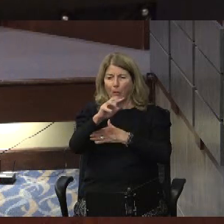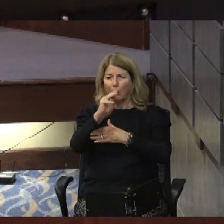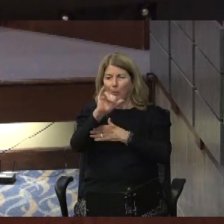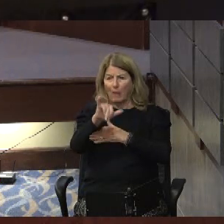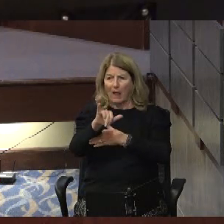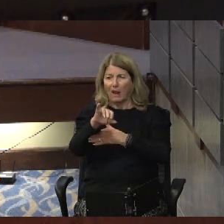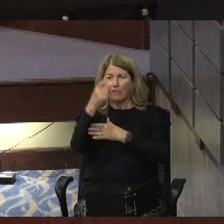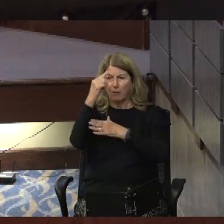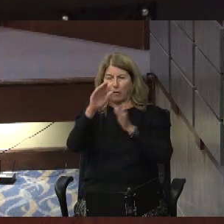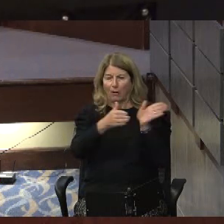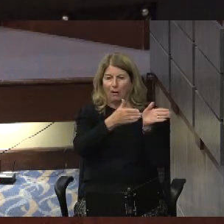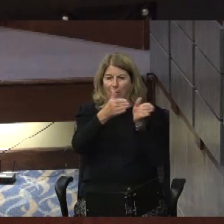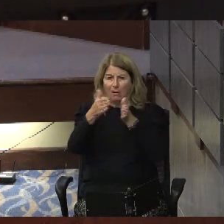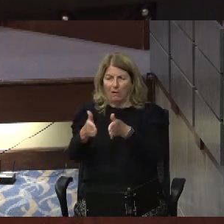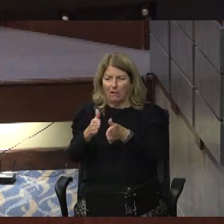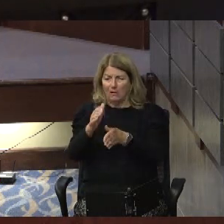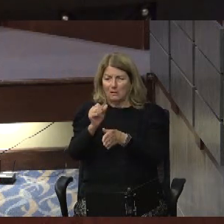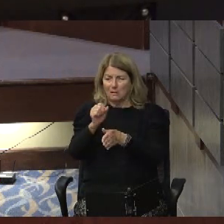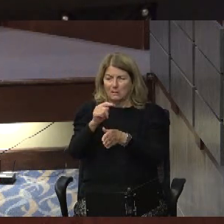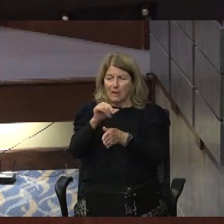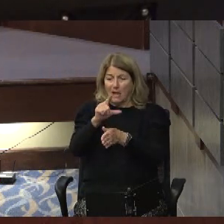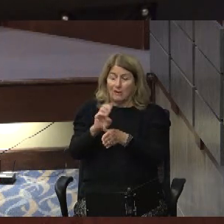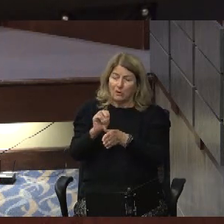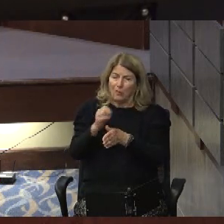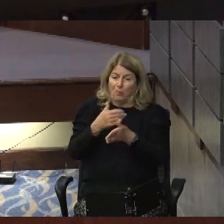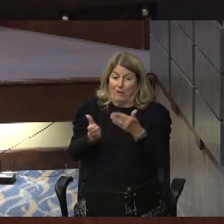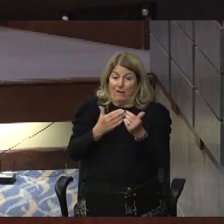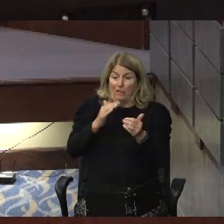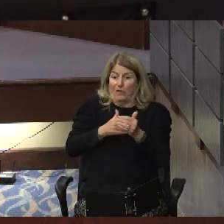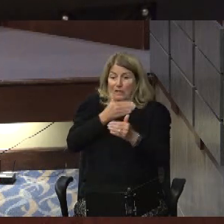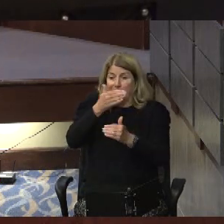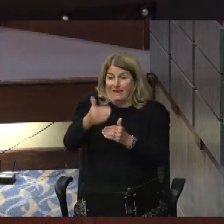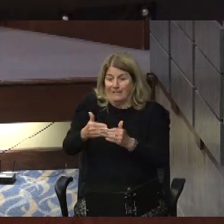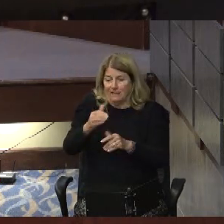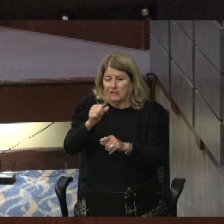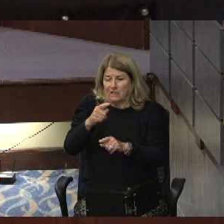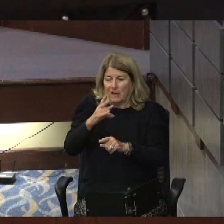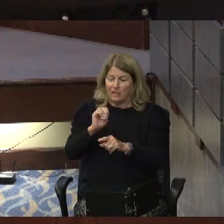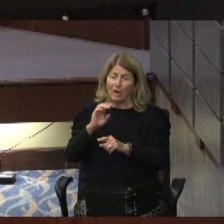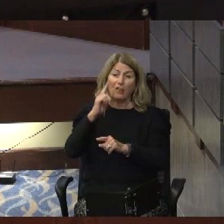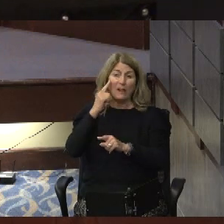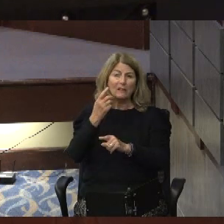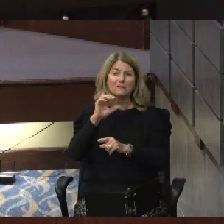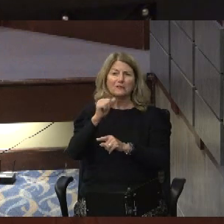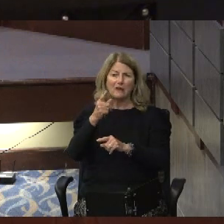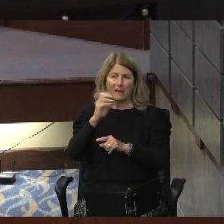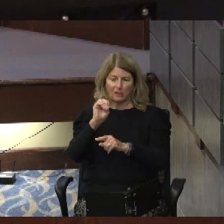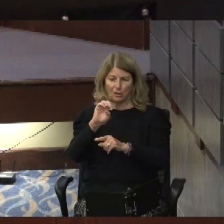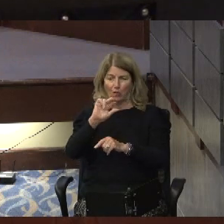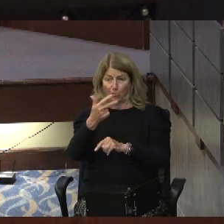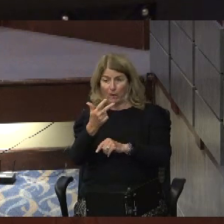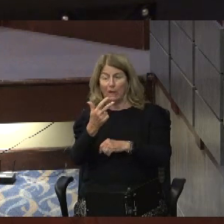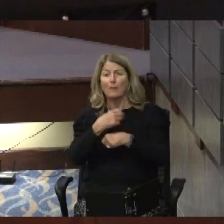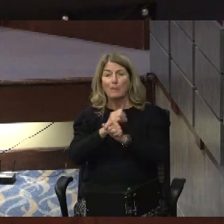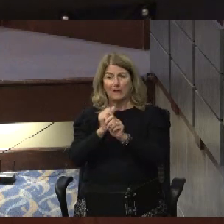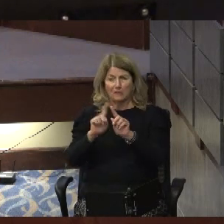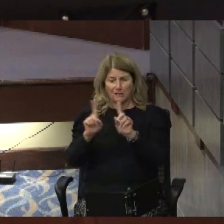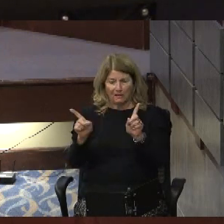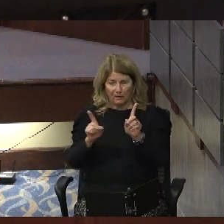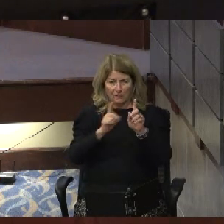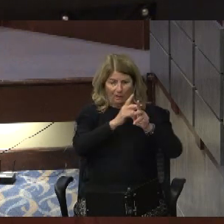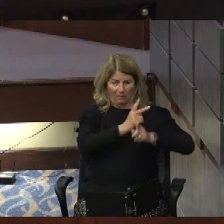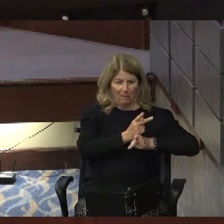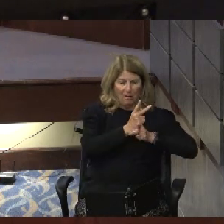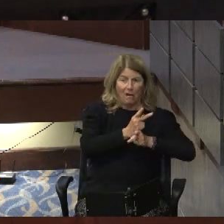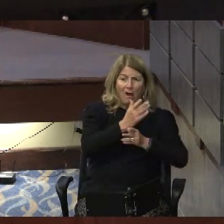What is it? Whatever the next stage is. Three, But it'd be three. it makes a difference. The conservation part, people